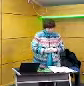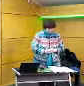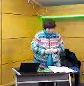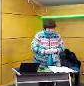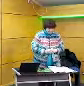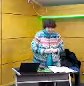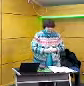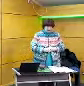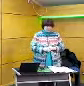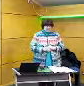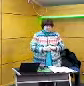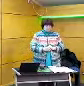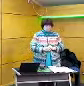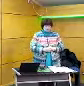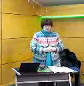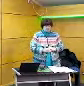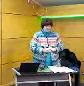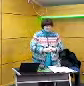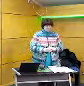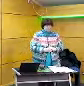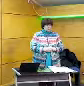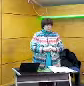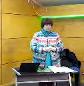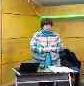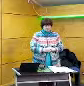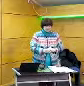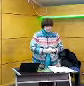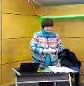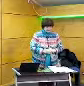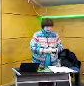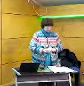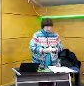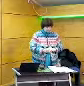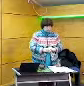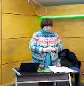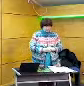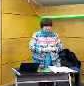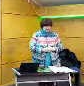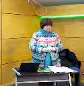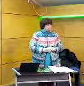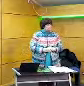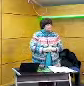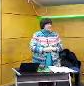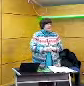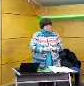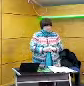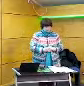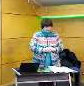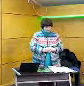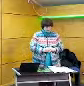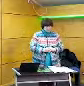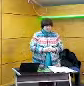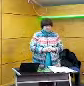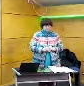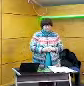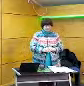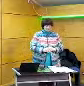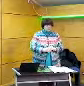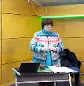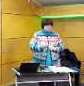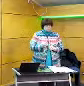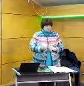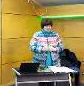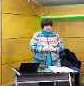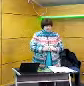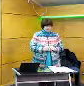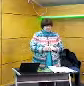1918 to promote peace and greater understanding worldwide, and its goals specifically